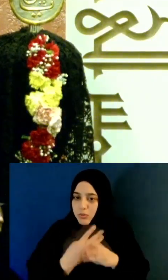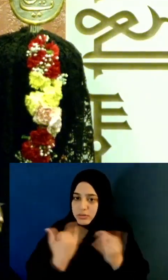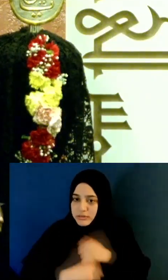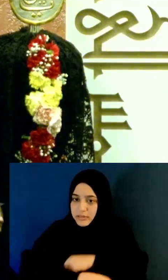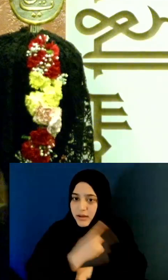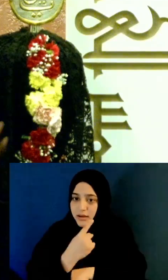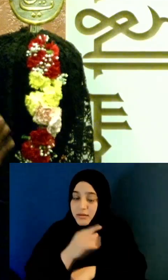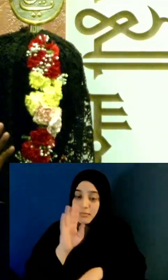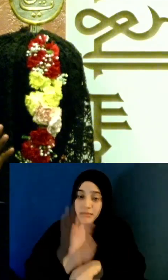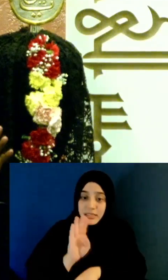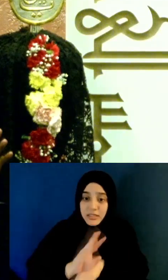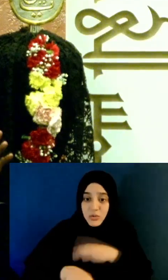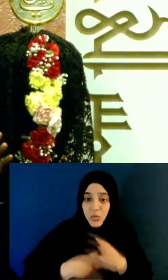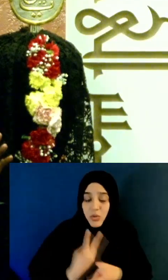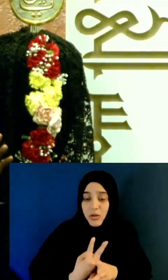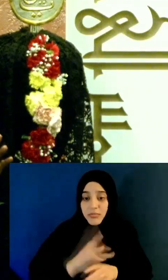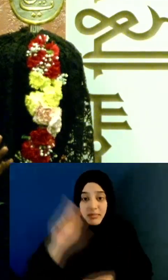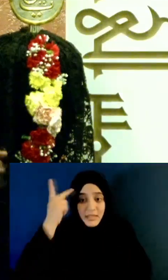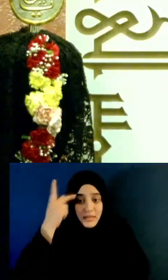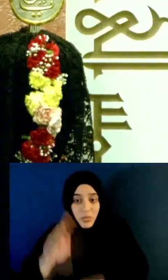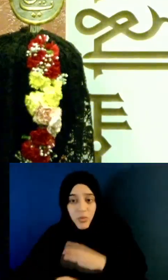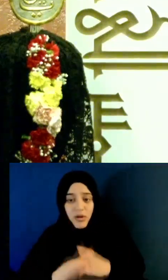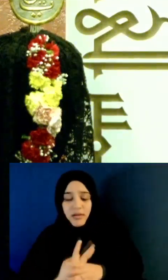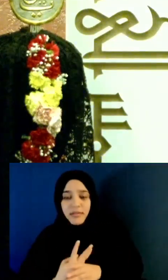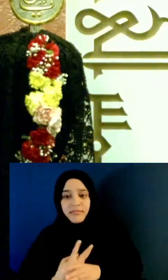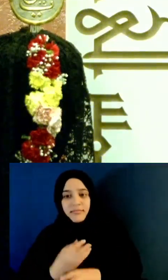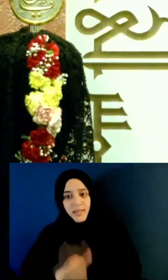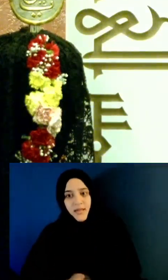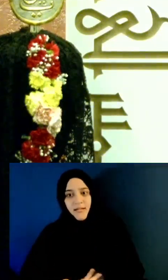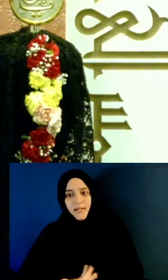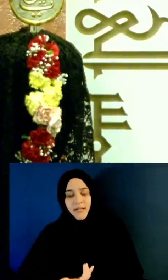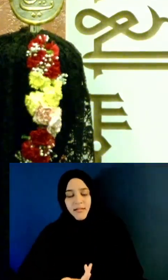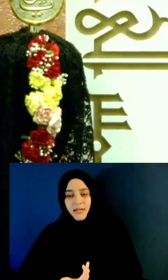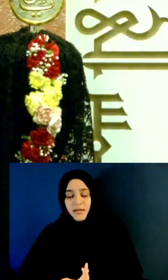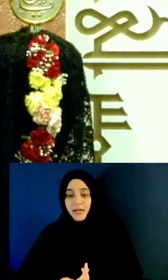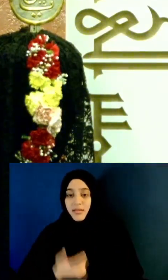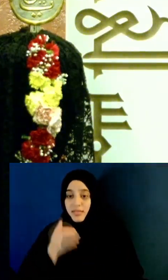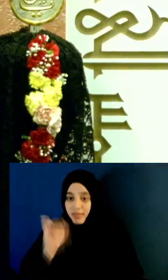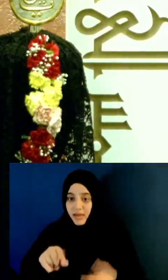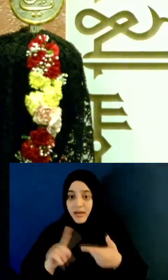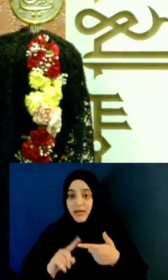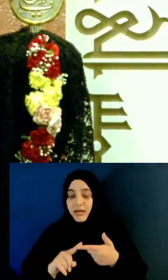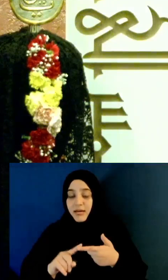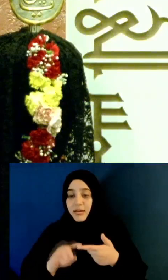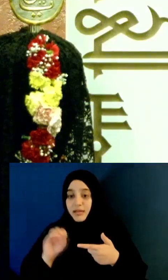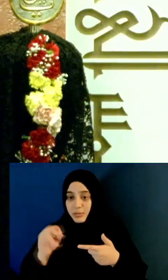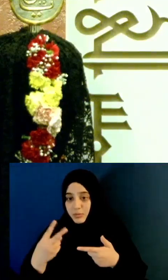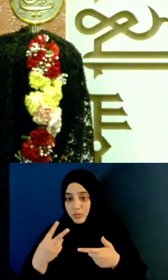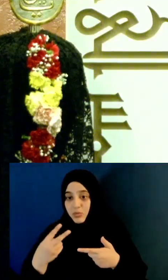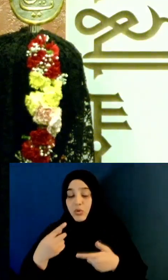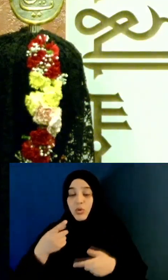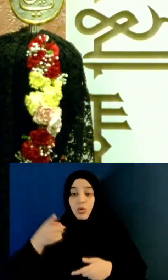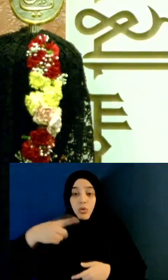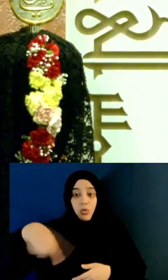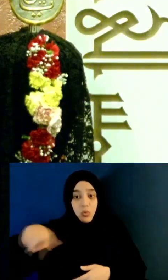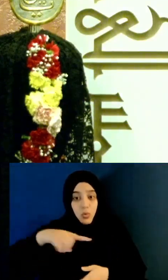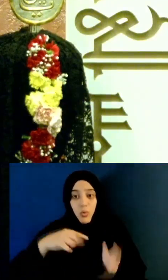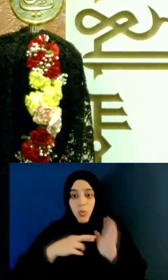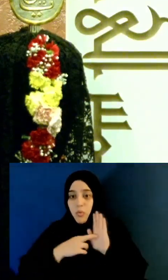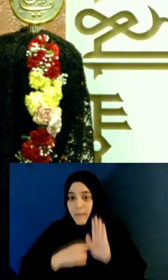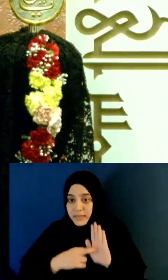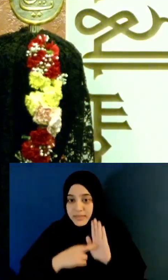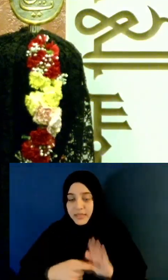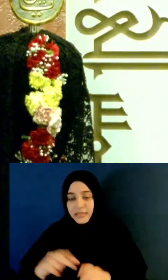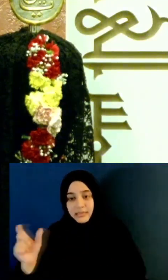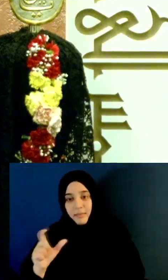there. So that's number two. You are representing Islam, and so be that true Muslim there. And last